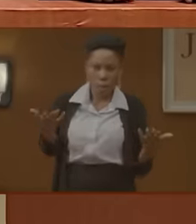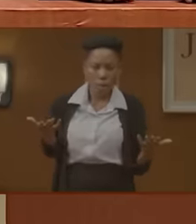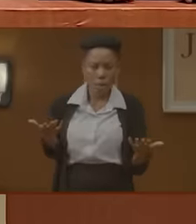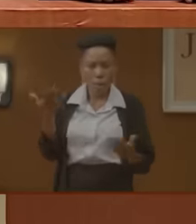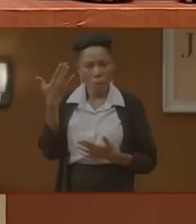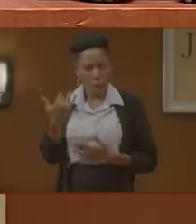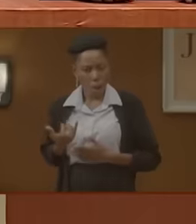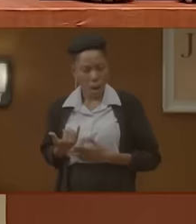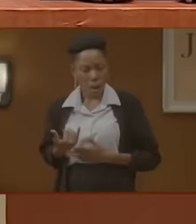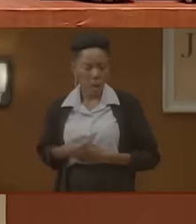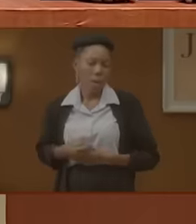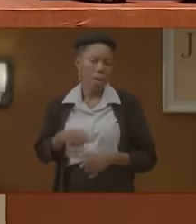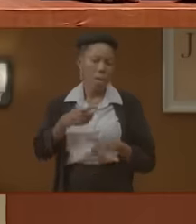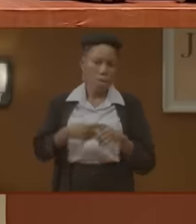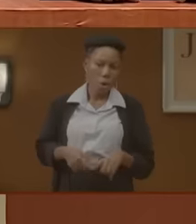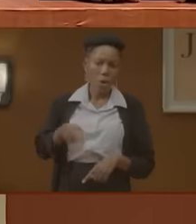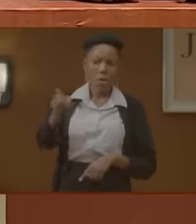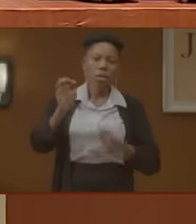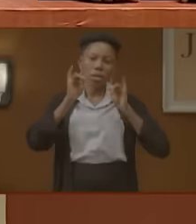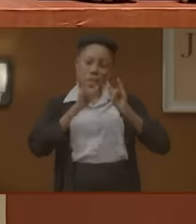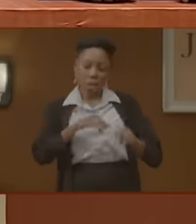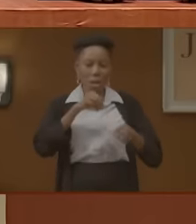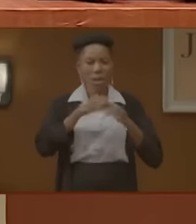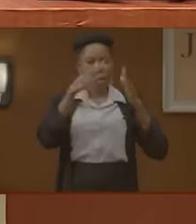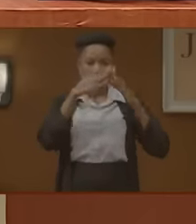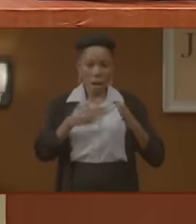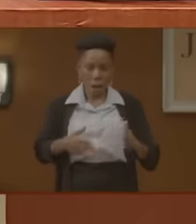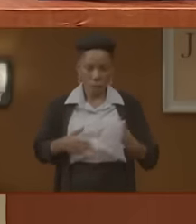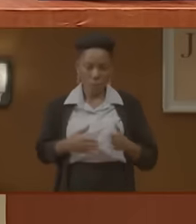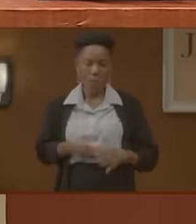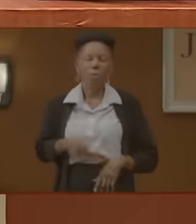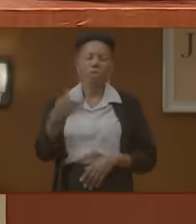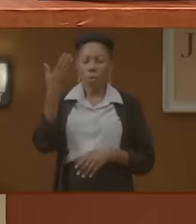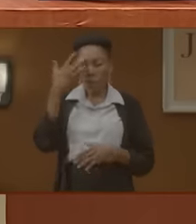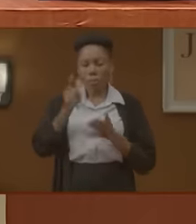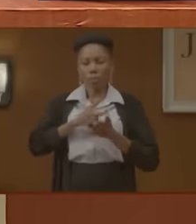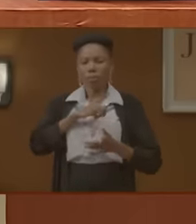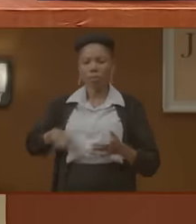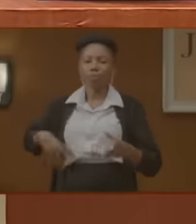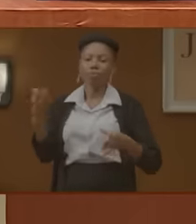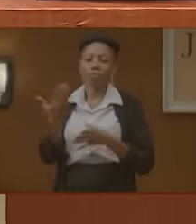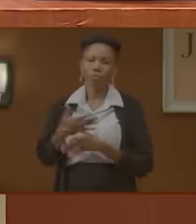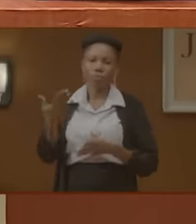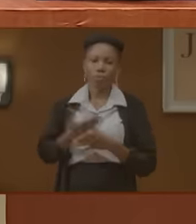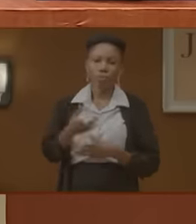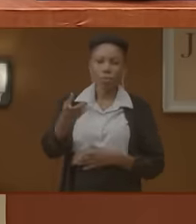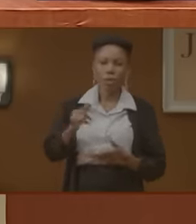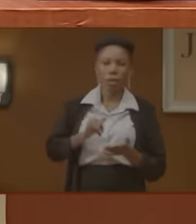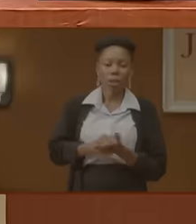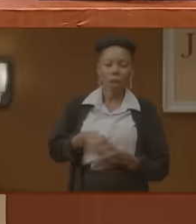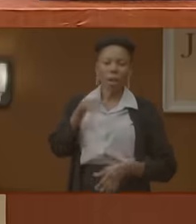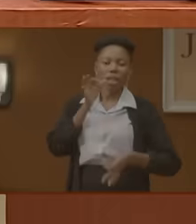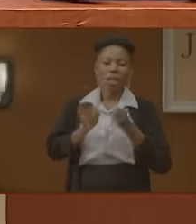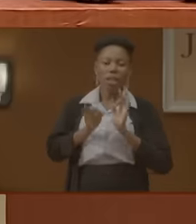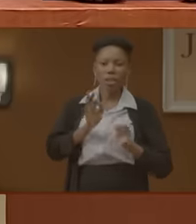till September. The landlord kept disturbing. And on that day of the meeting, he also gave condition that if the children will stay with my